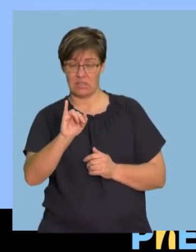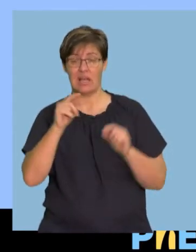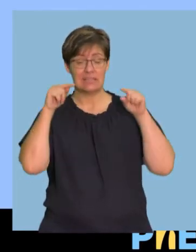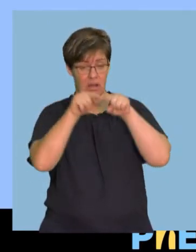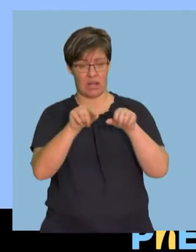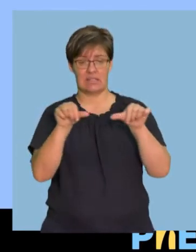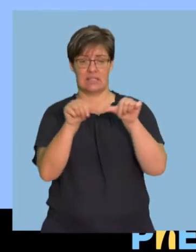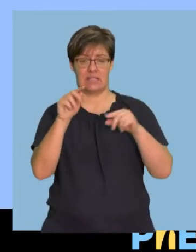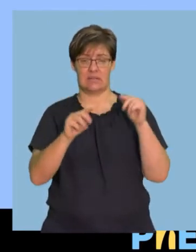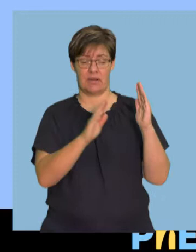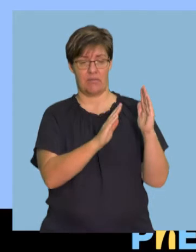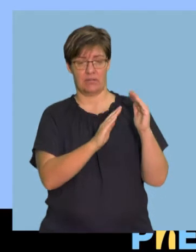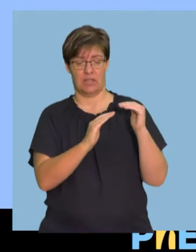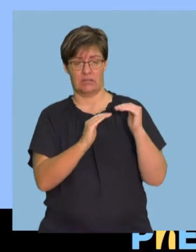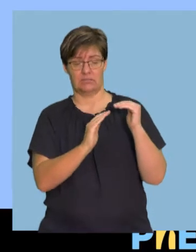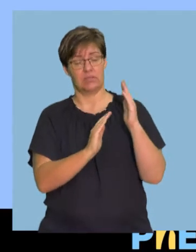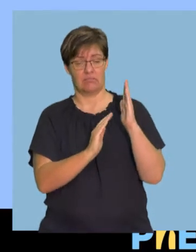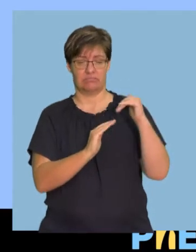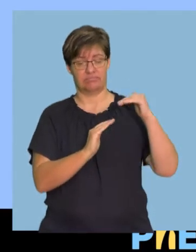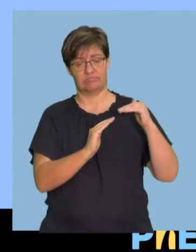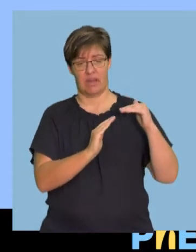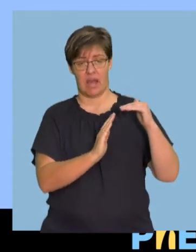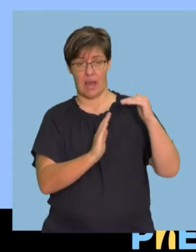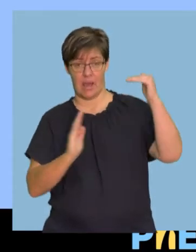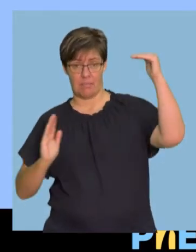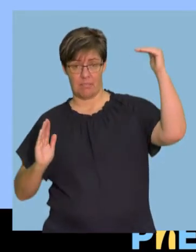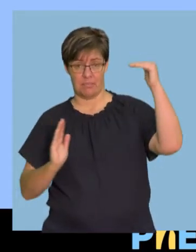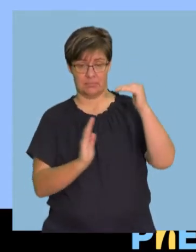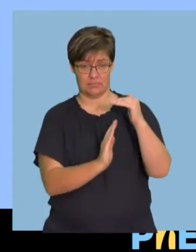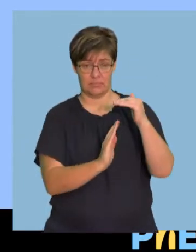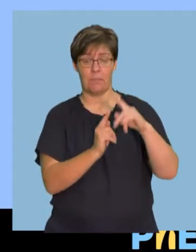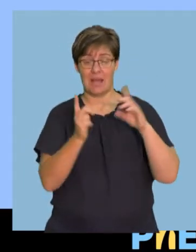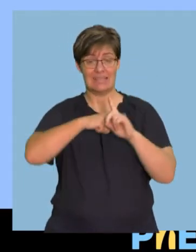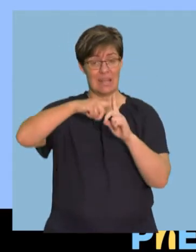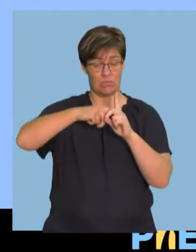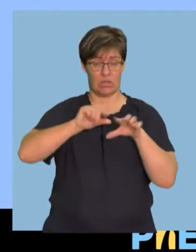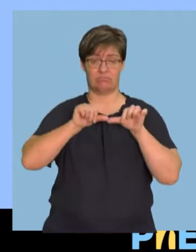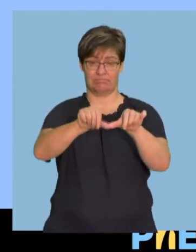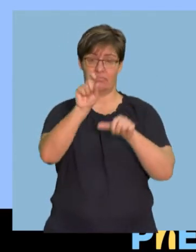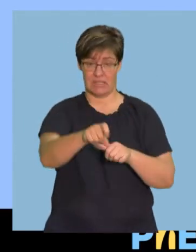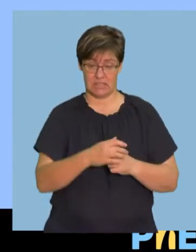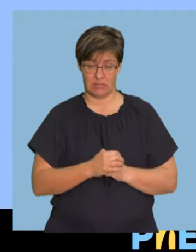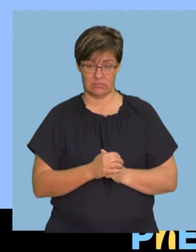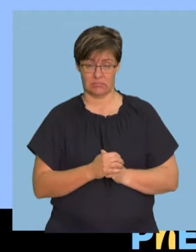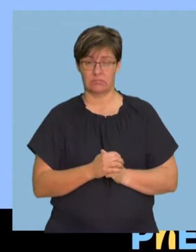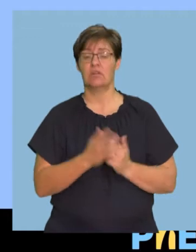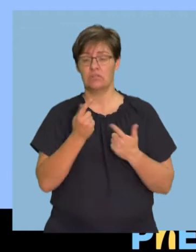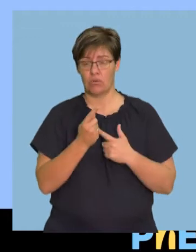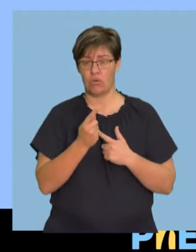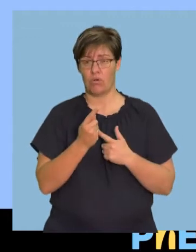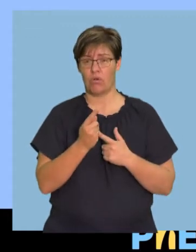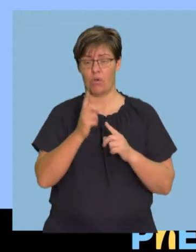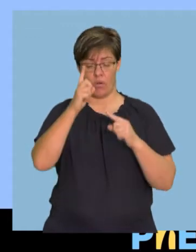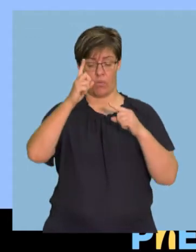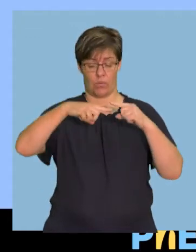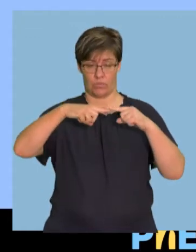that temperature remains constant. So if we complete the switch, the circuit by closing the switch,